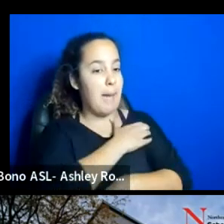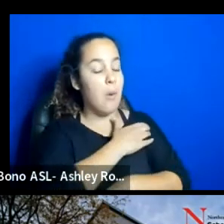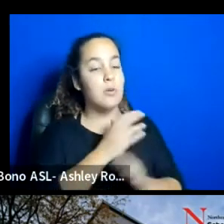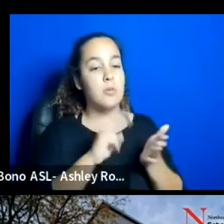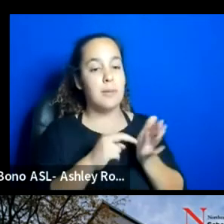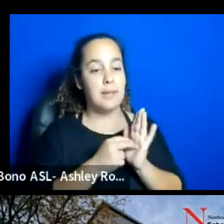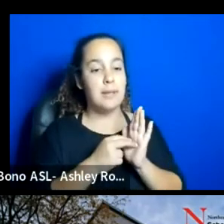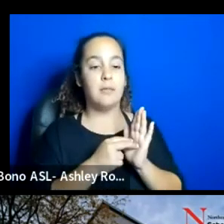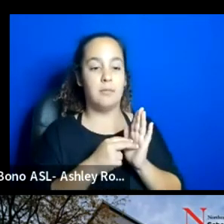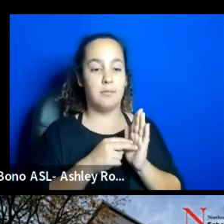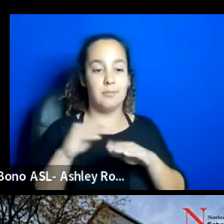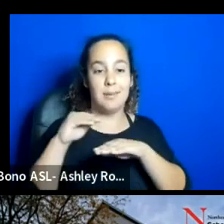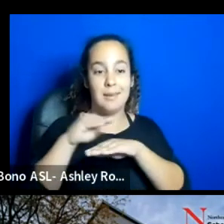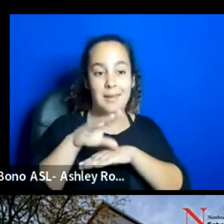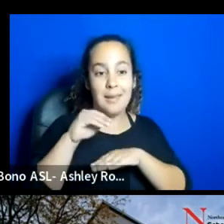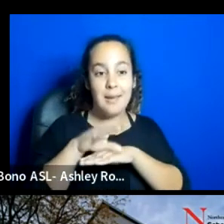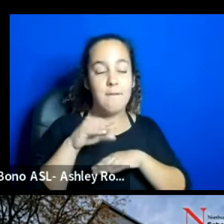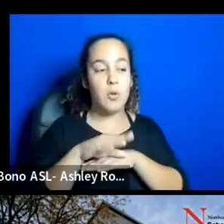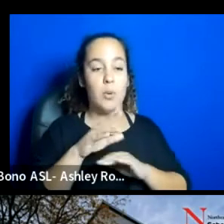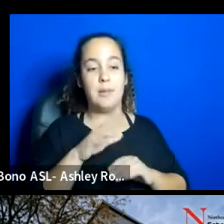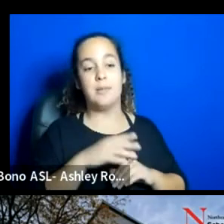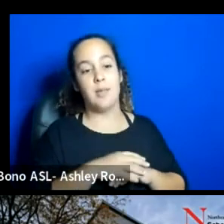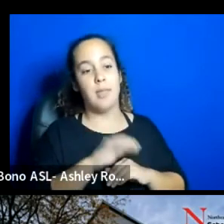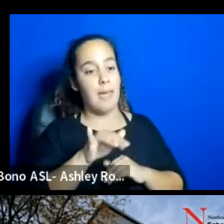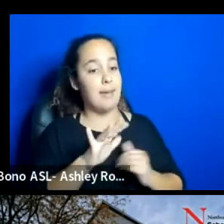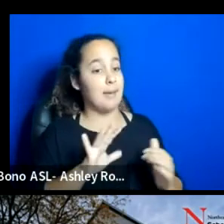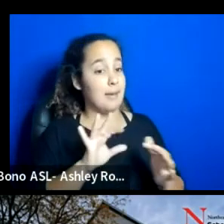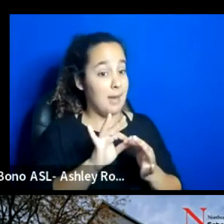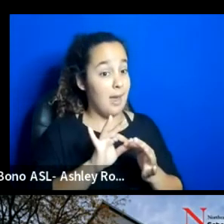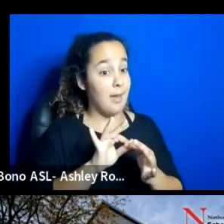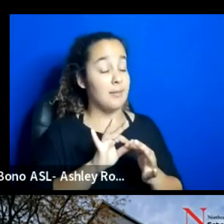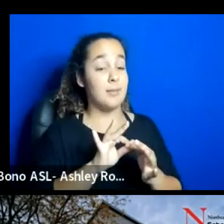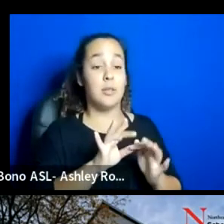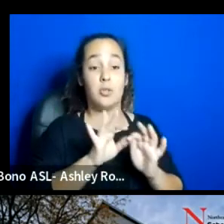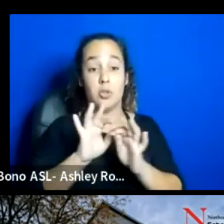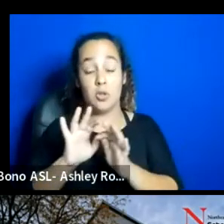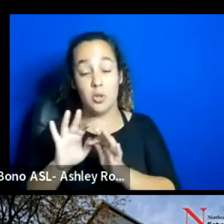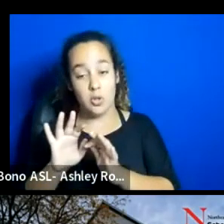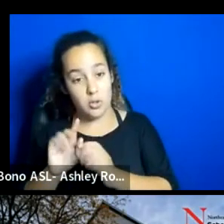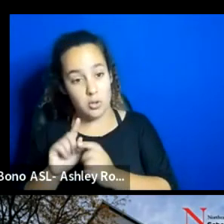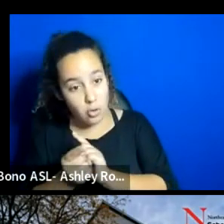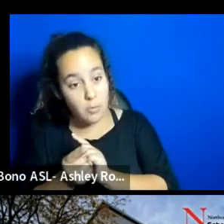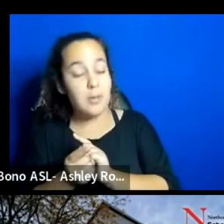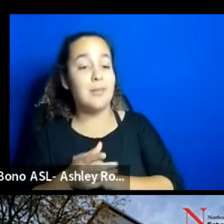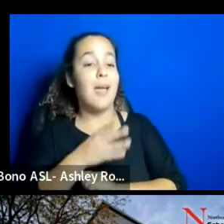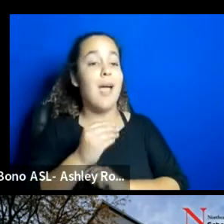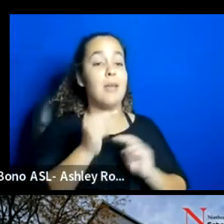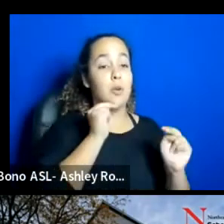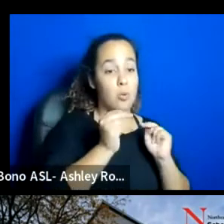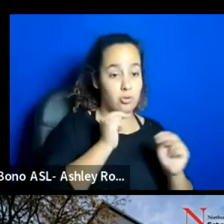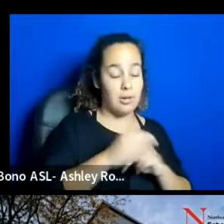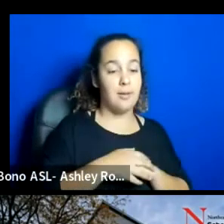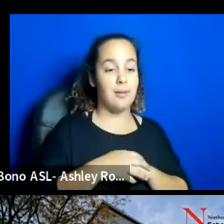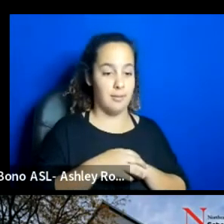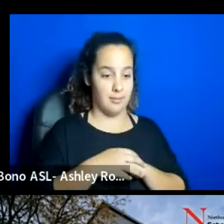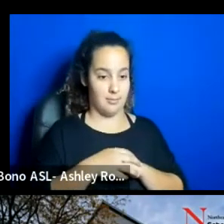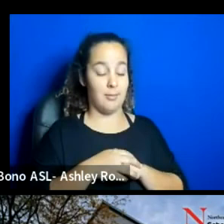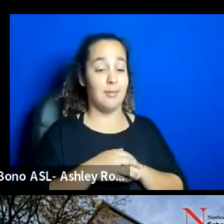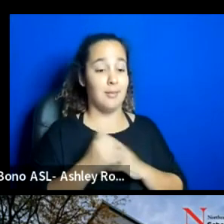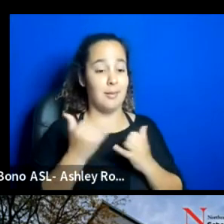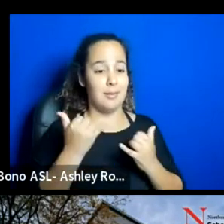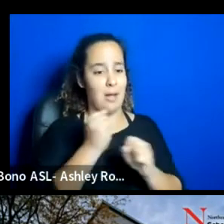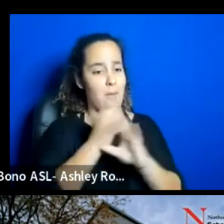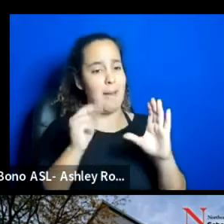the influence to circulate, connect, interpret, and negotiate. Can we imagine North American